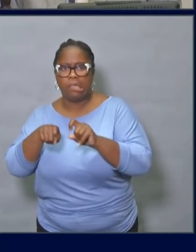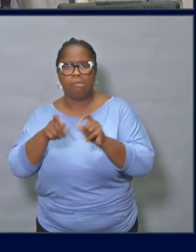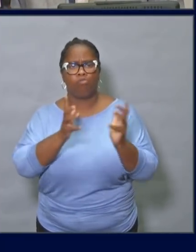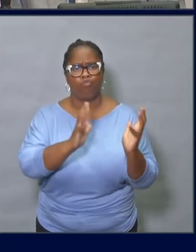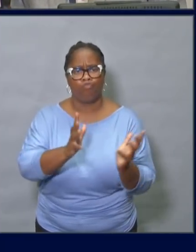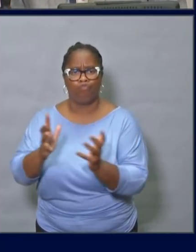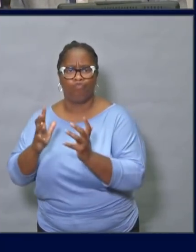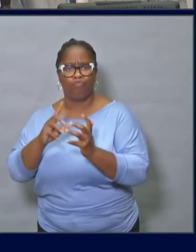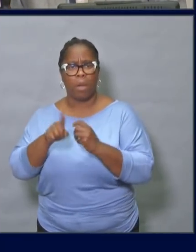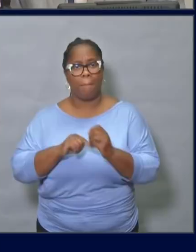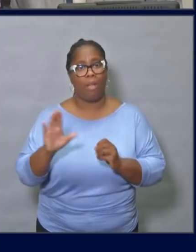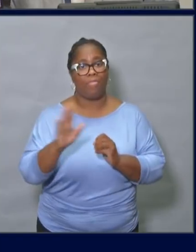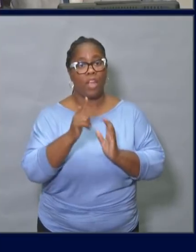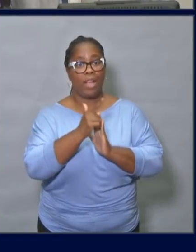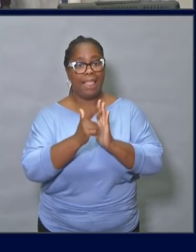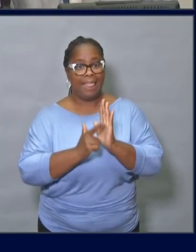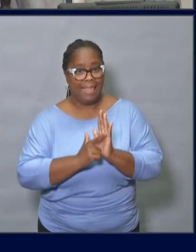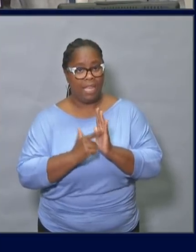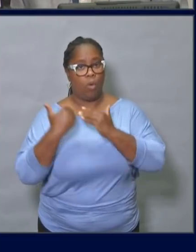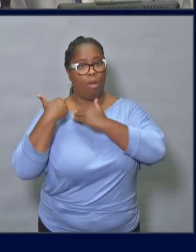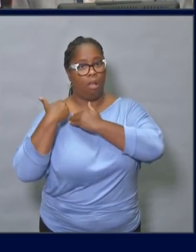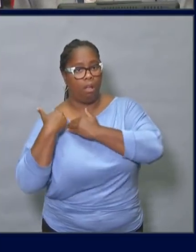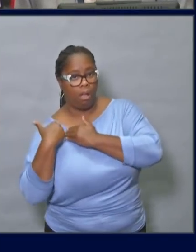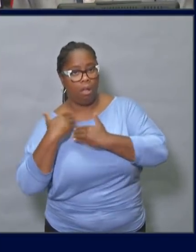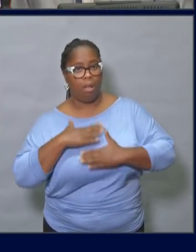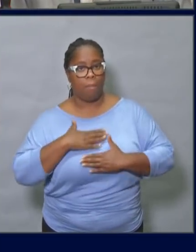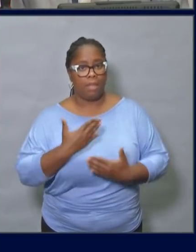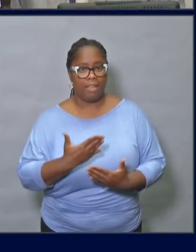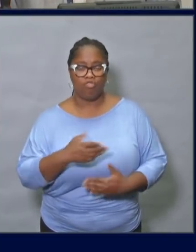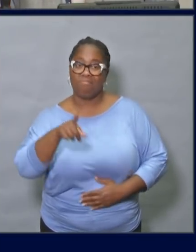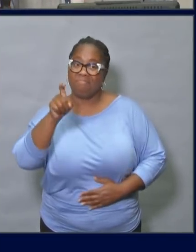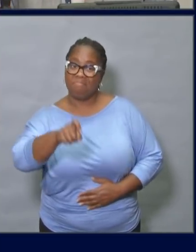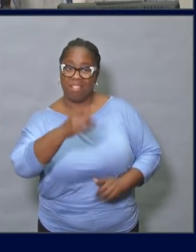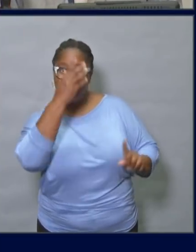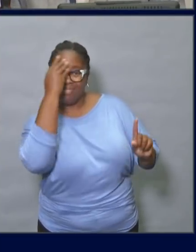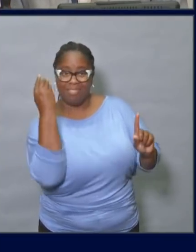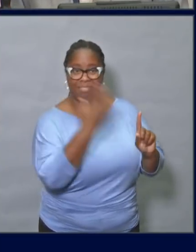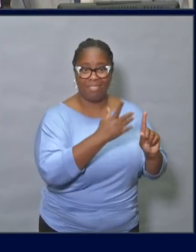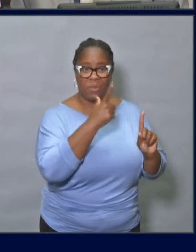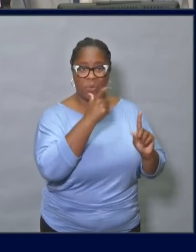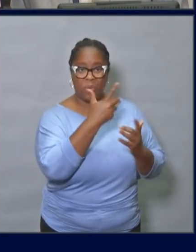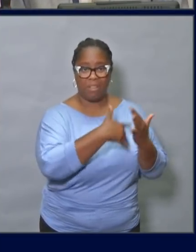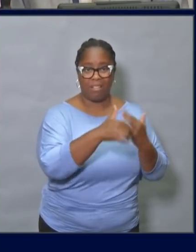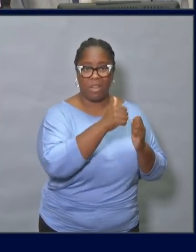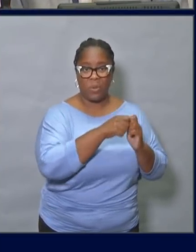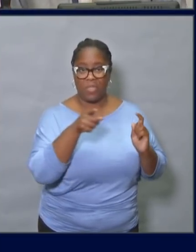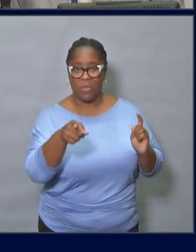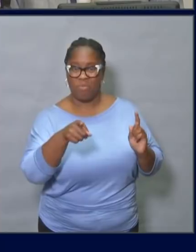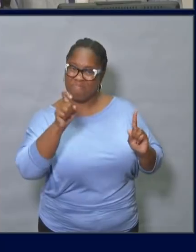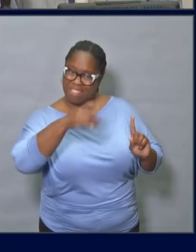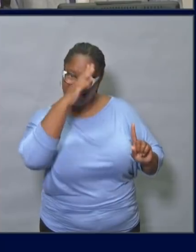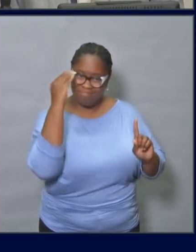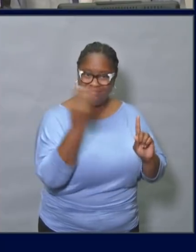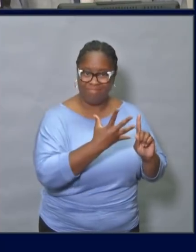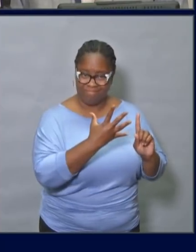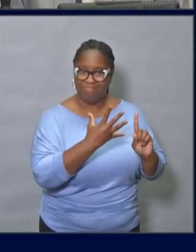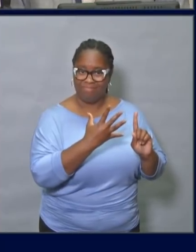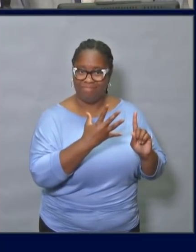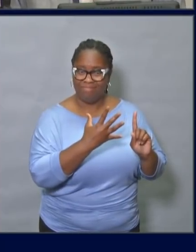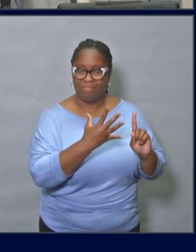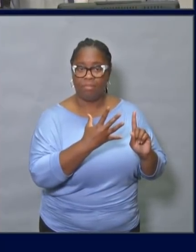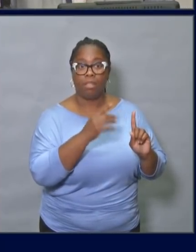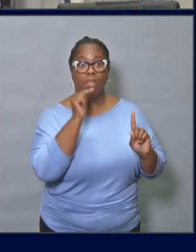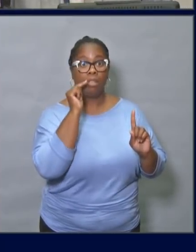legal obligations to notify their close contacts about their exposure to COVID-19, and then to make sure that their